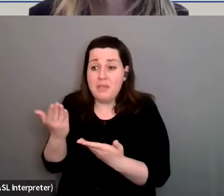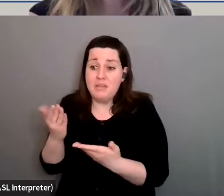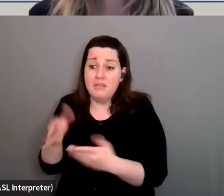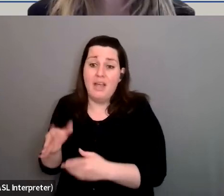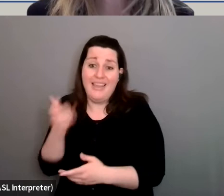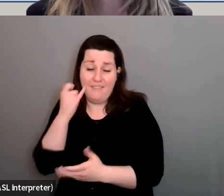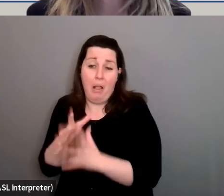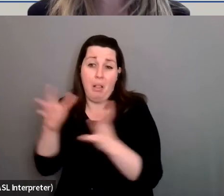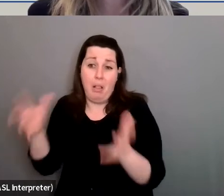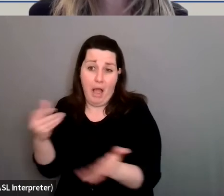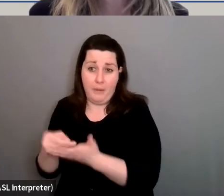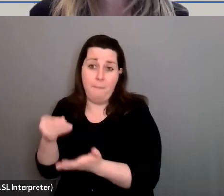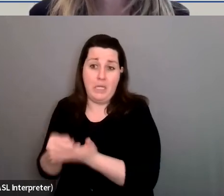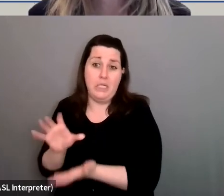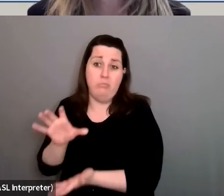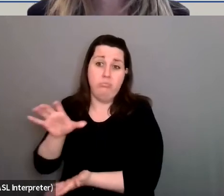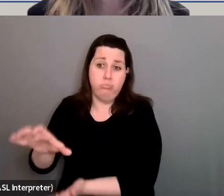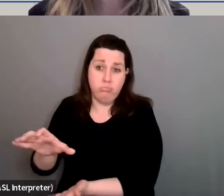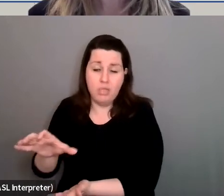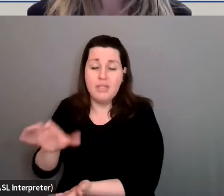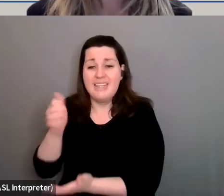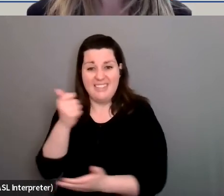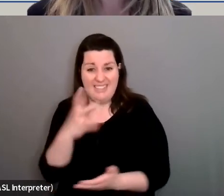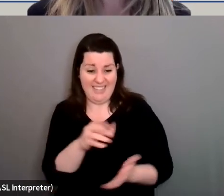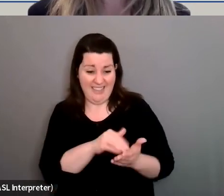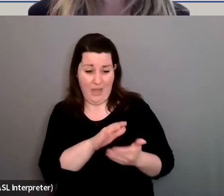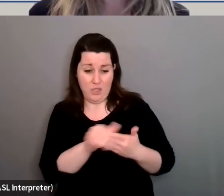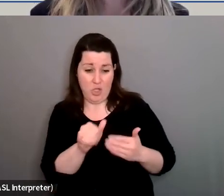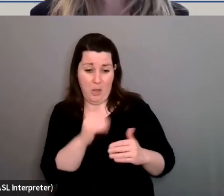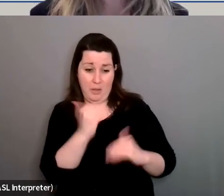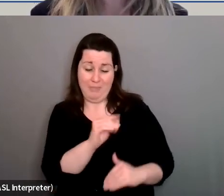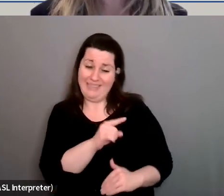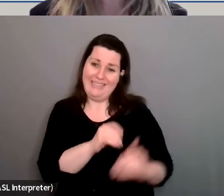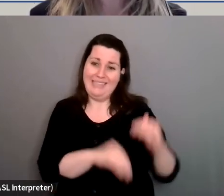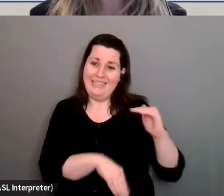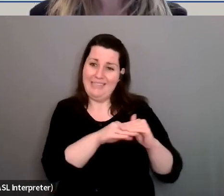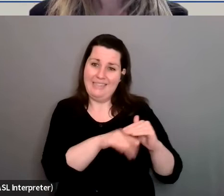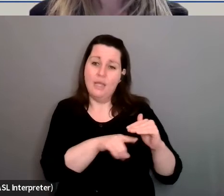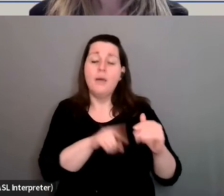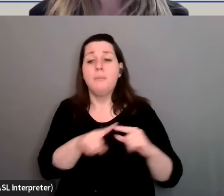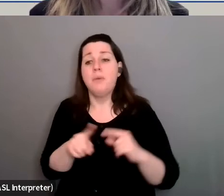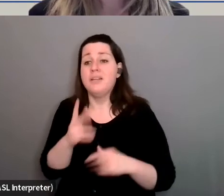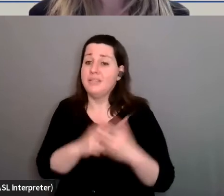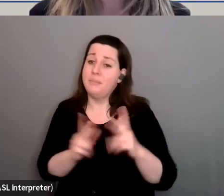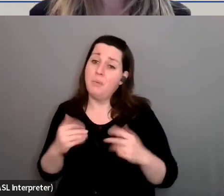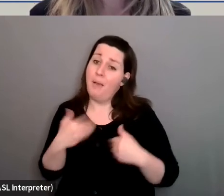money, obviously that, that $16,000 limit. But again, we find that some people have both.